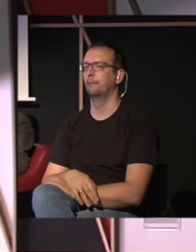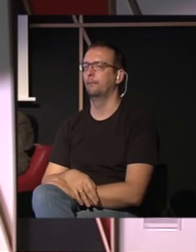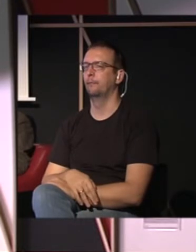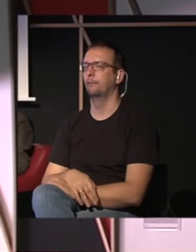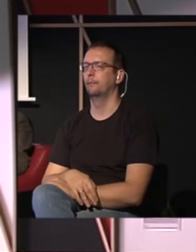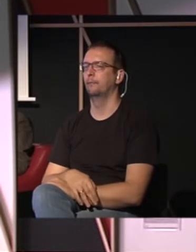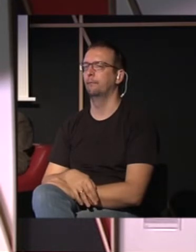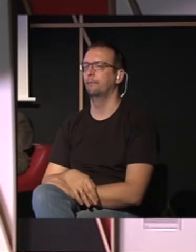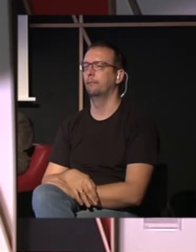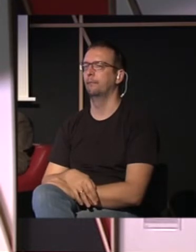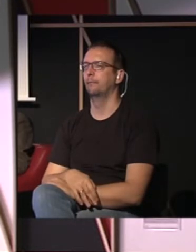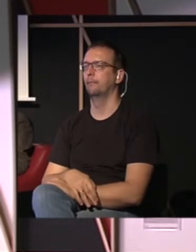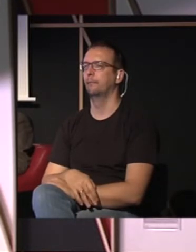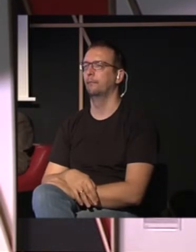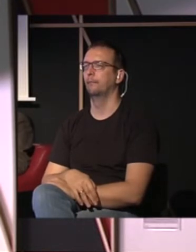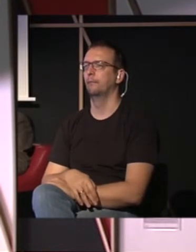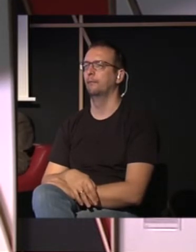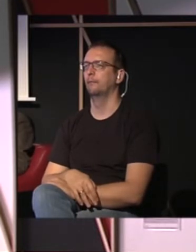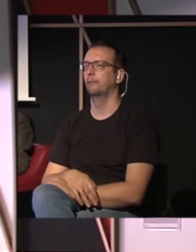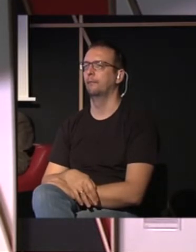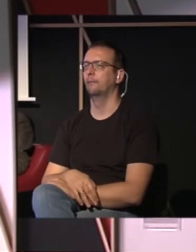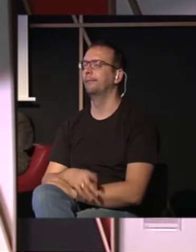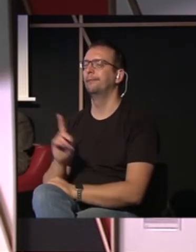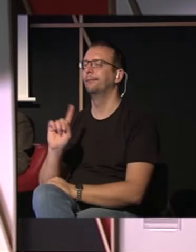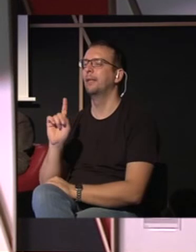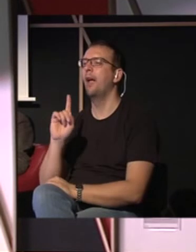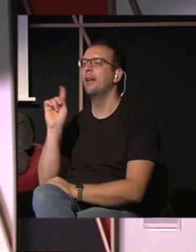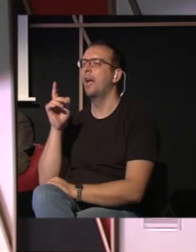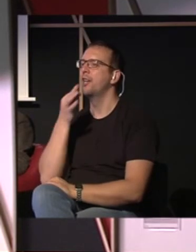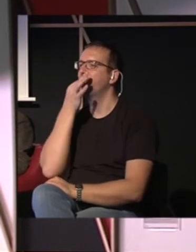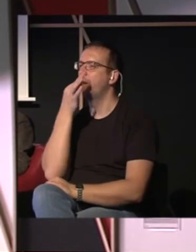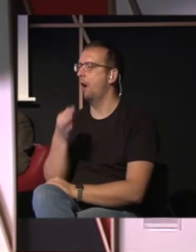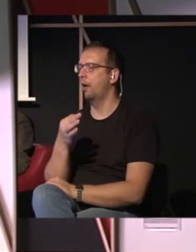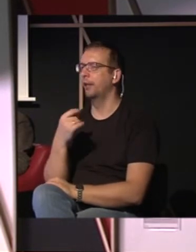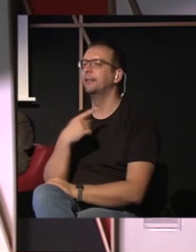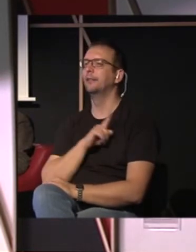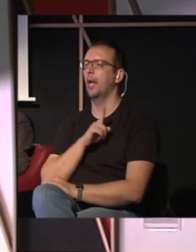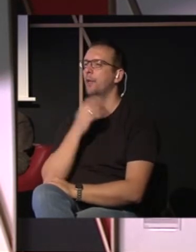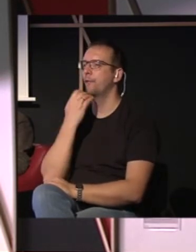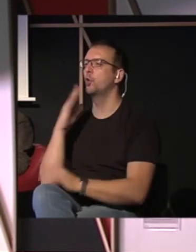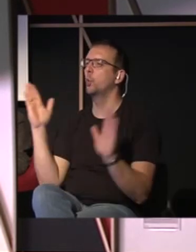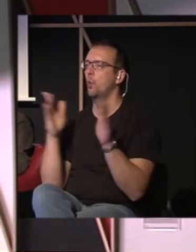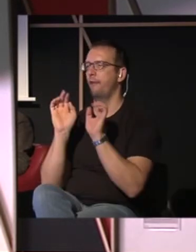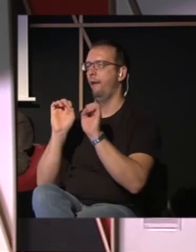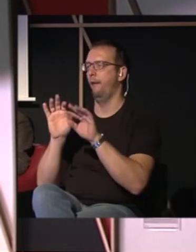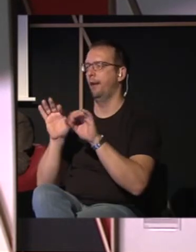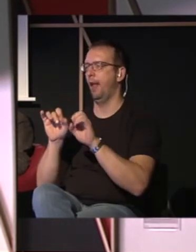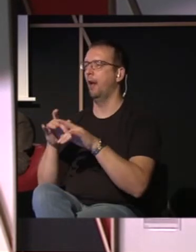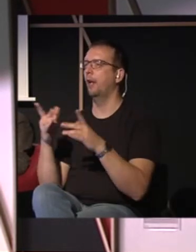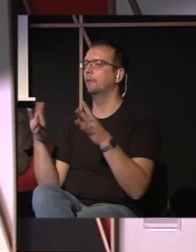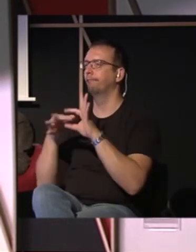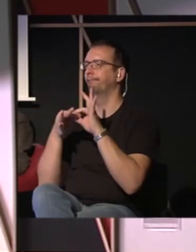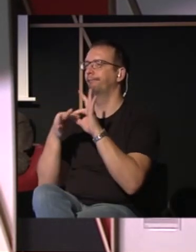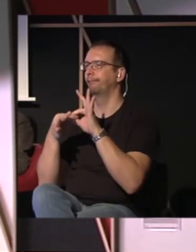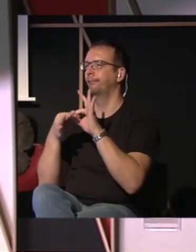Hi, it's Kush. Sorry, this wasn't a question, it was a quick statement. Just in relation to building the business case for disability. So